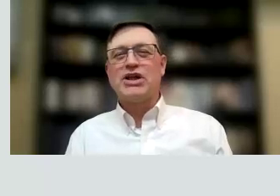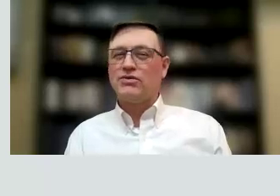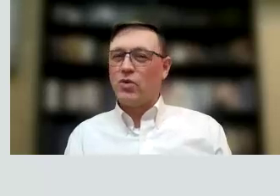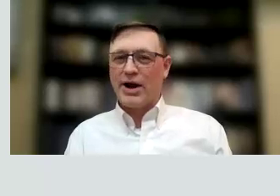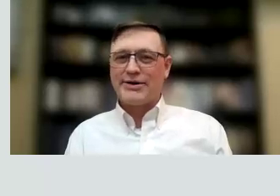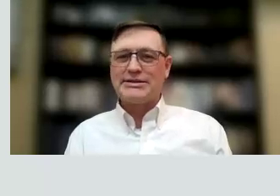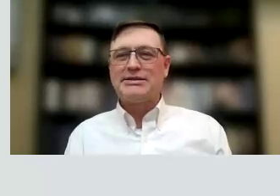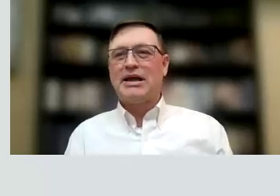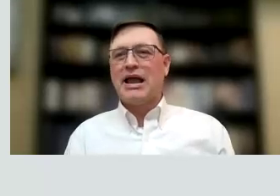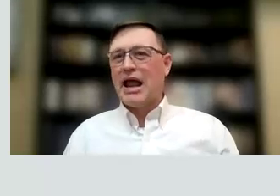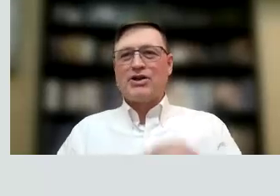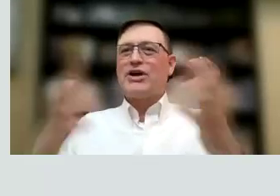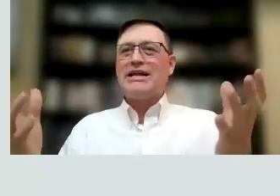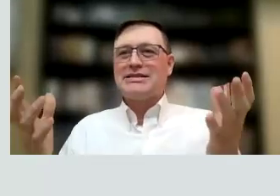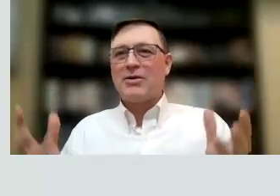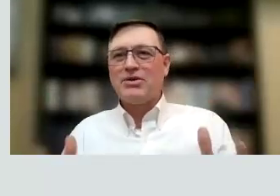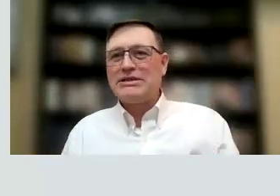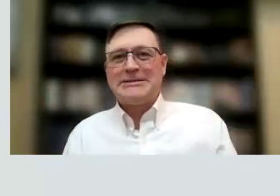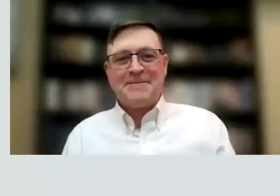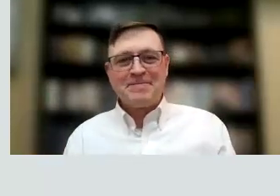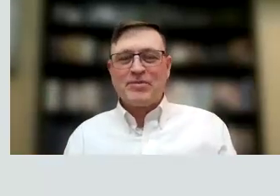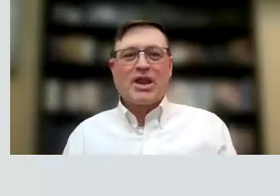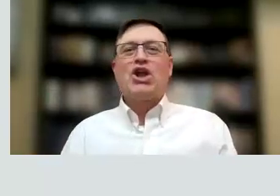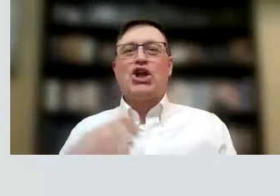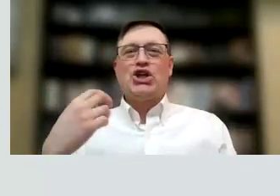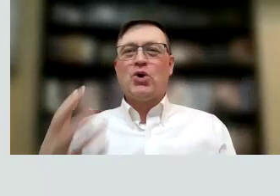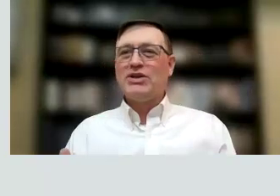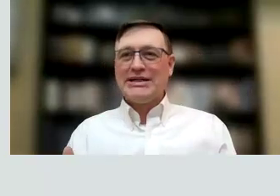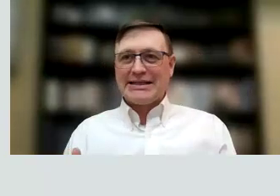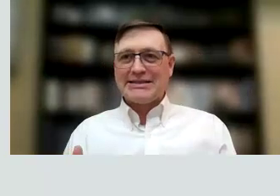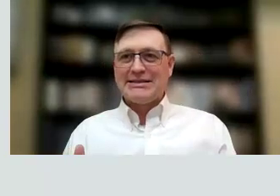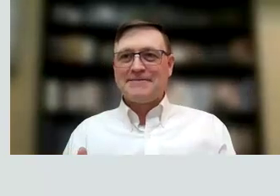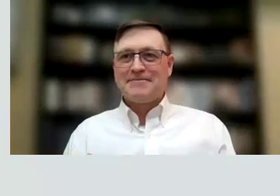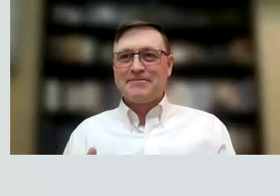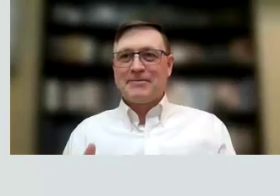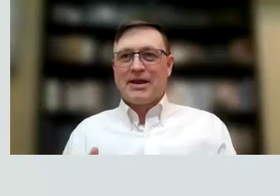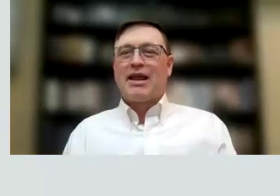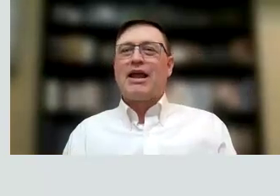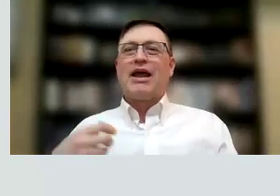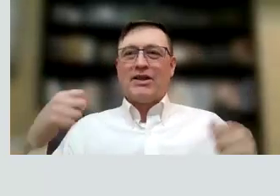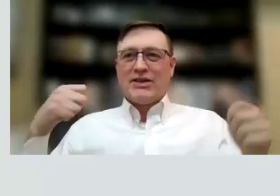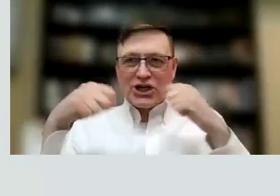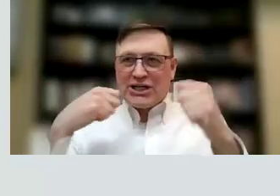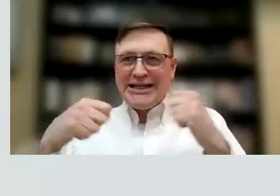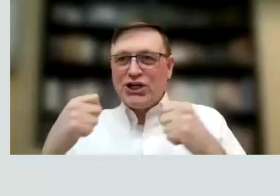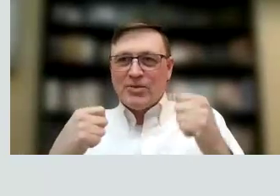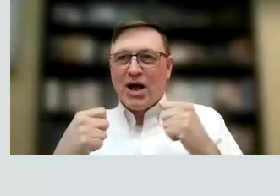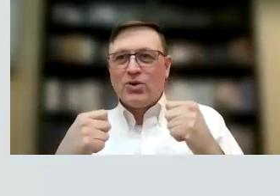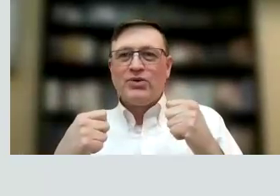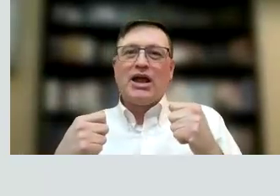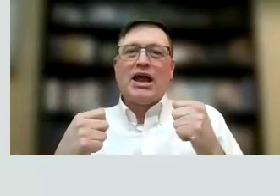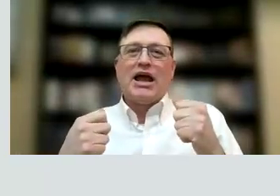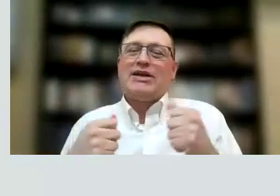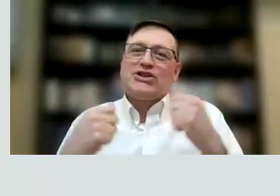to no self-awareness. And a great example is you go to the dentist, they start cleaning